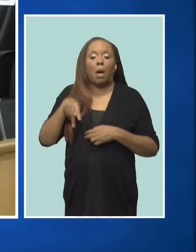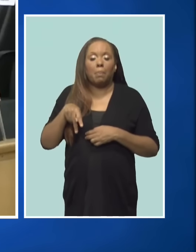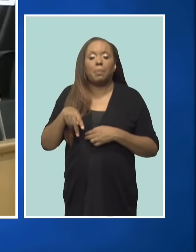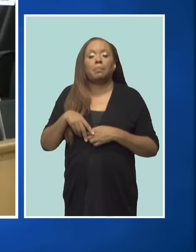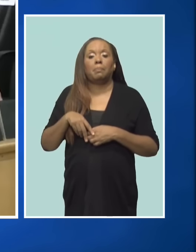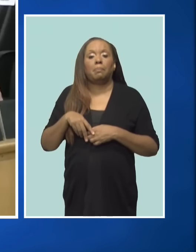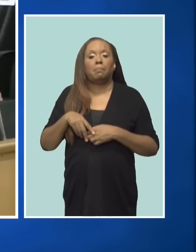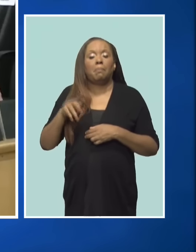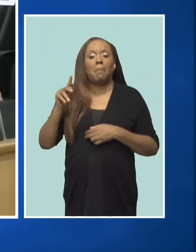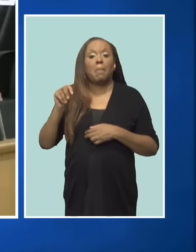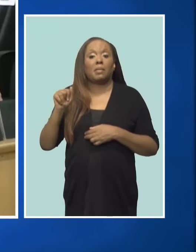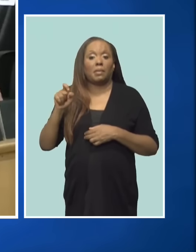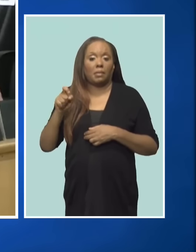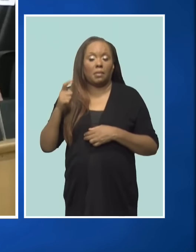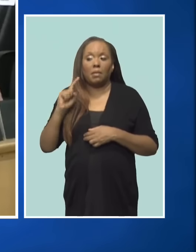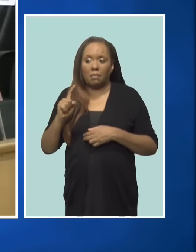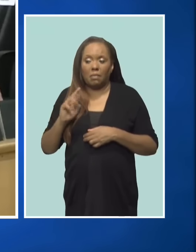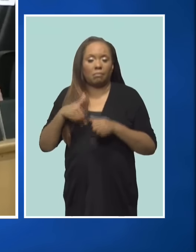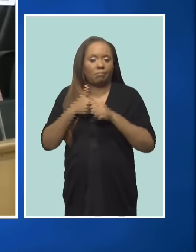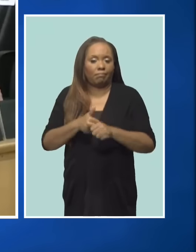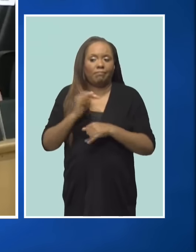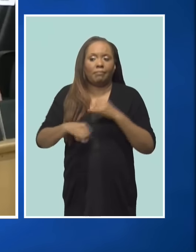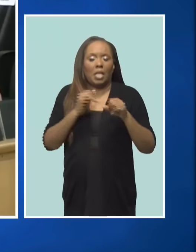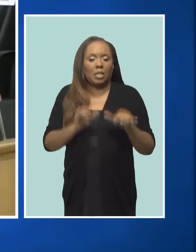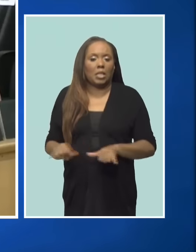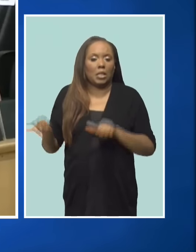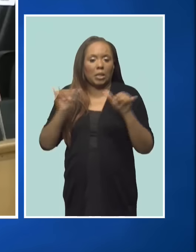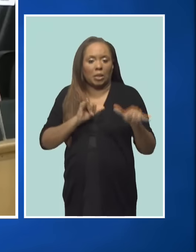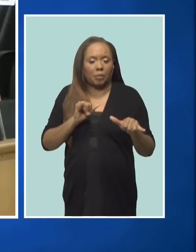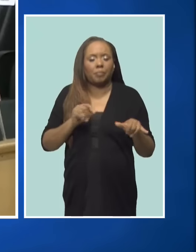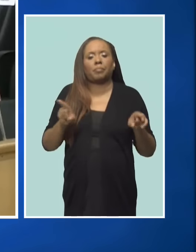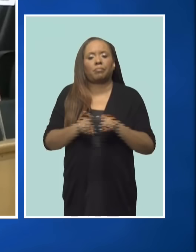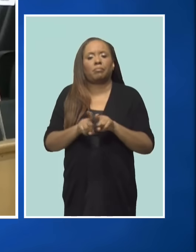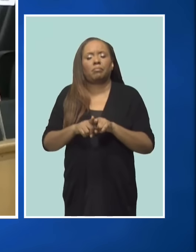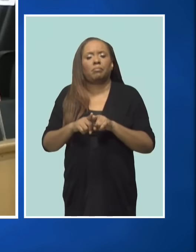standards. And this, along with a number of other critical reforms that we've